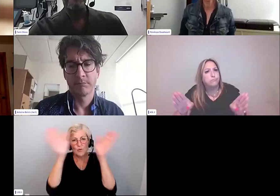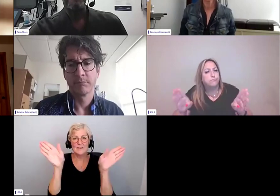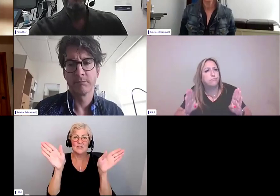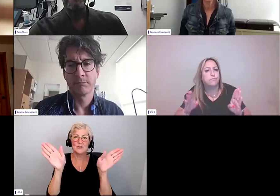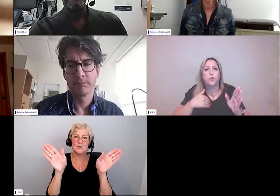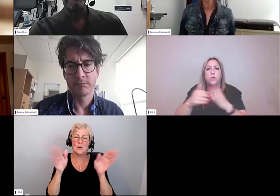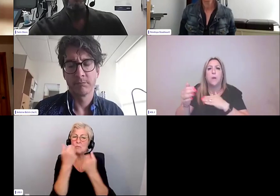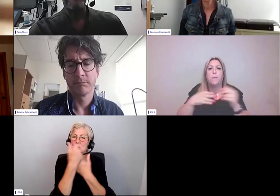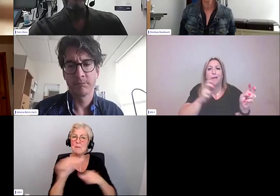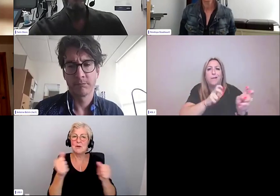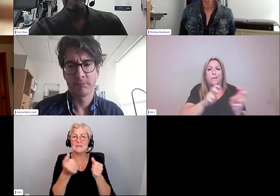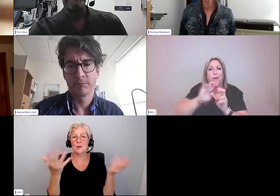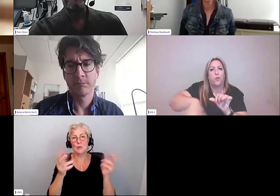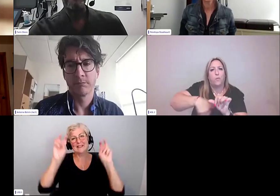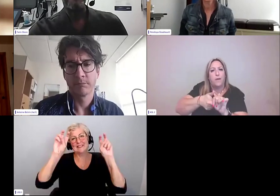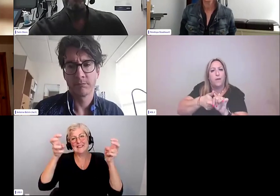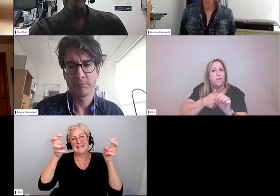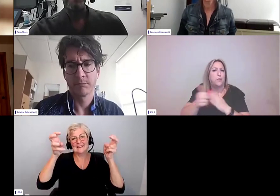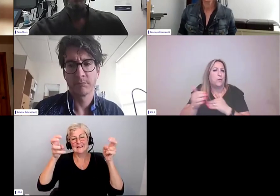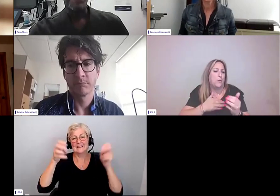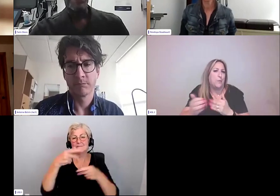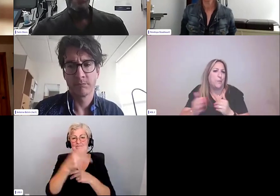matter what the title is behind.